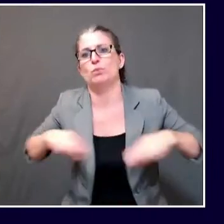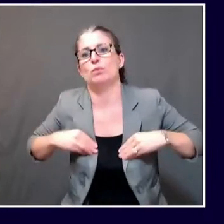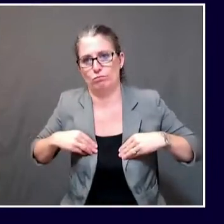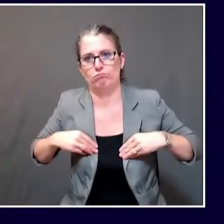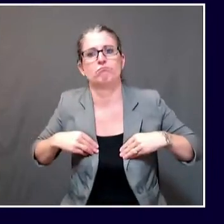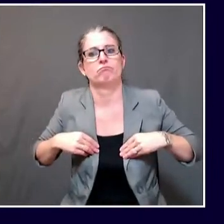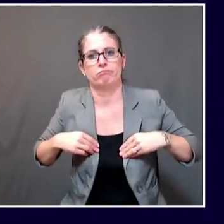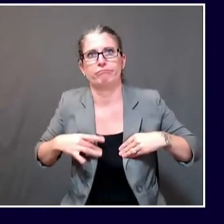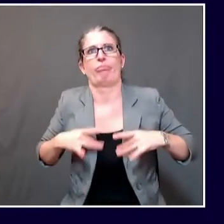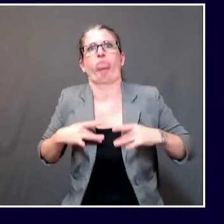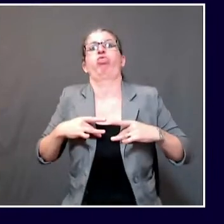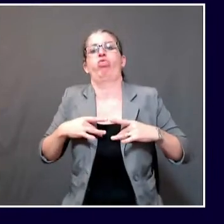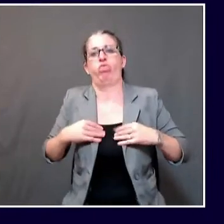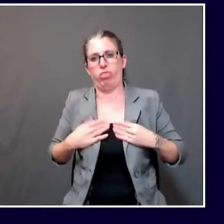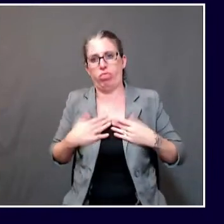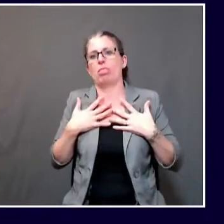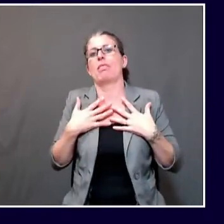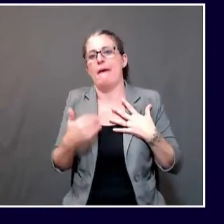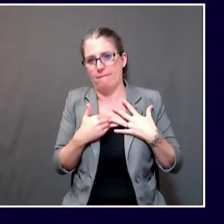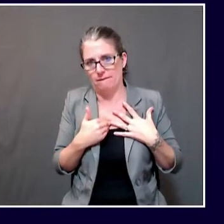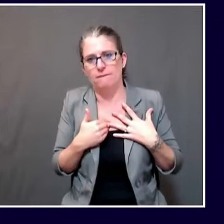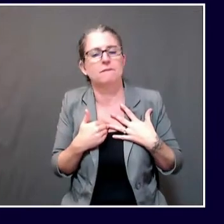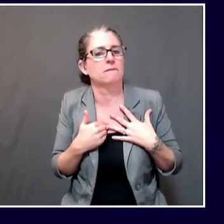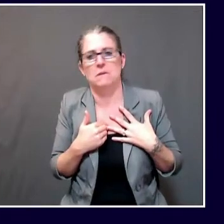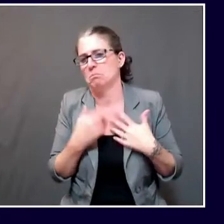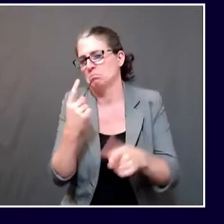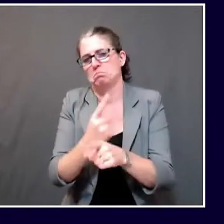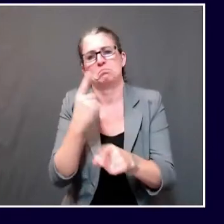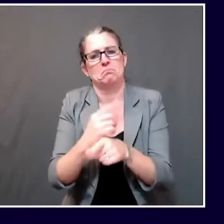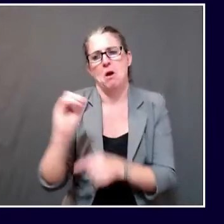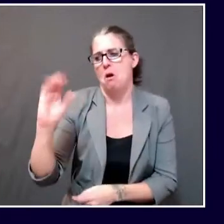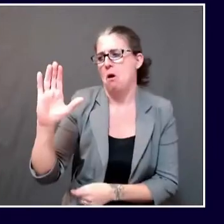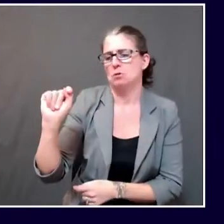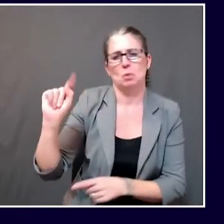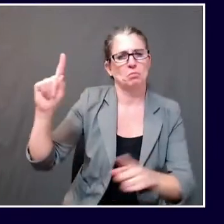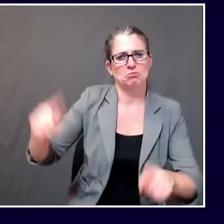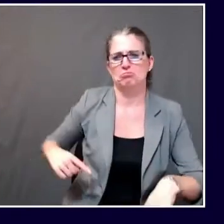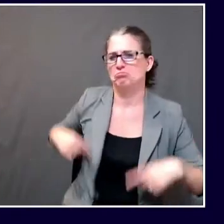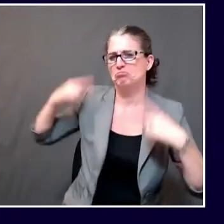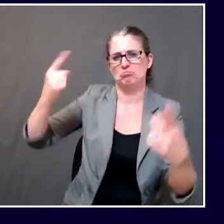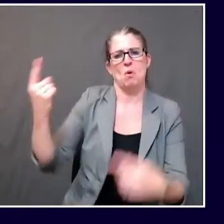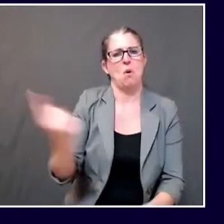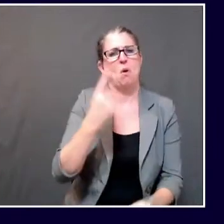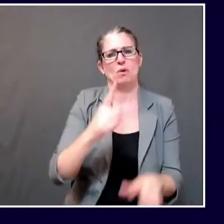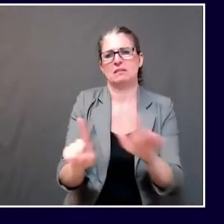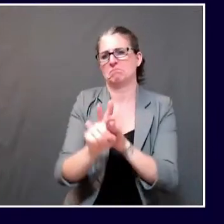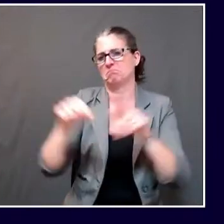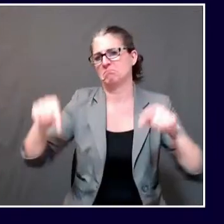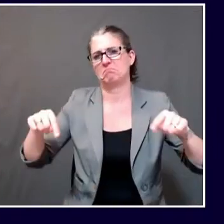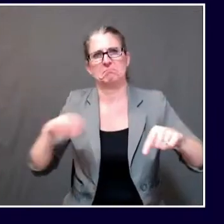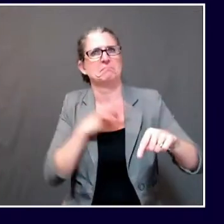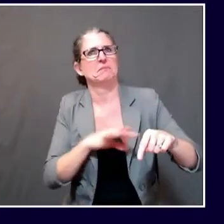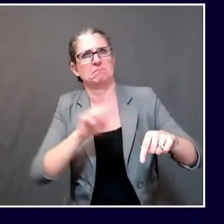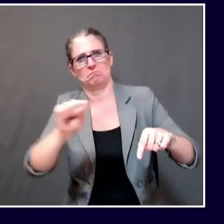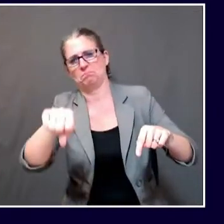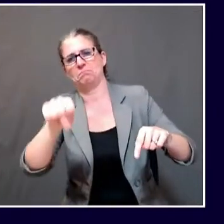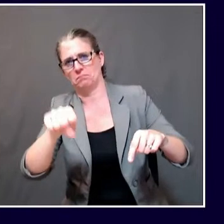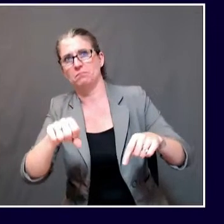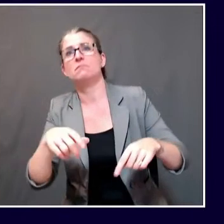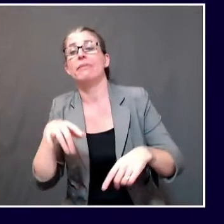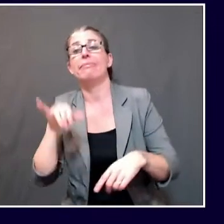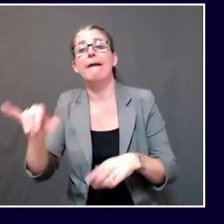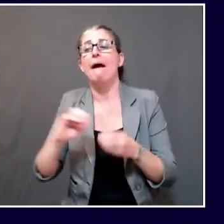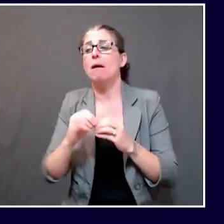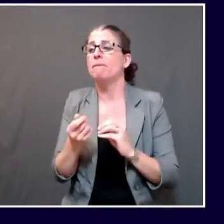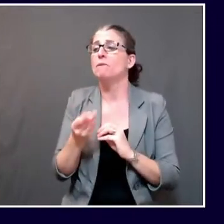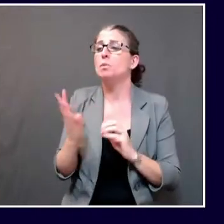fully simultaneously expect it to increase as it has in every other year as we get deeper and deeper into flu season. The